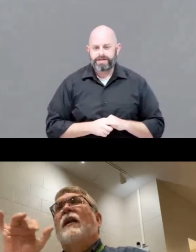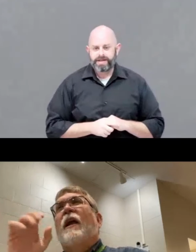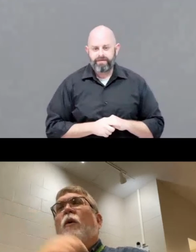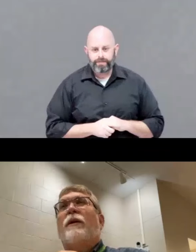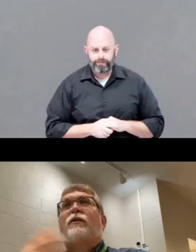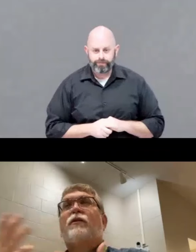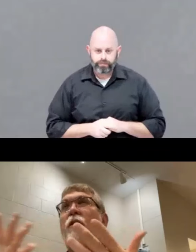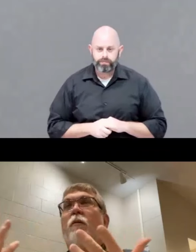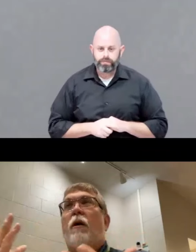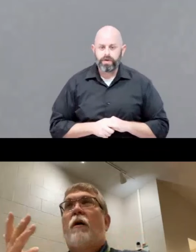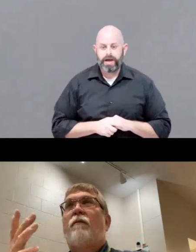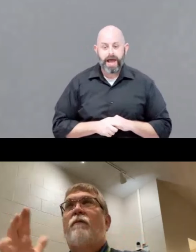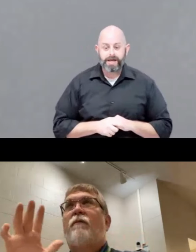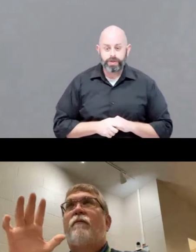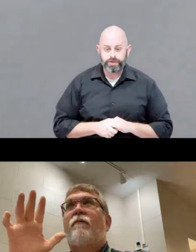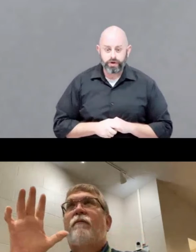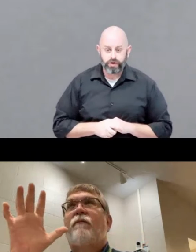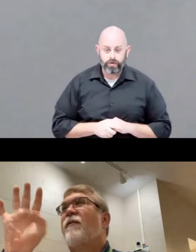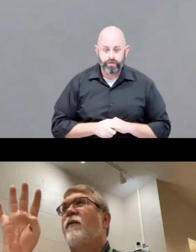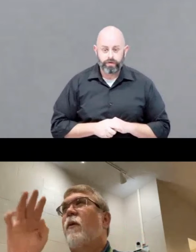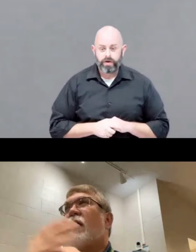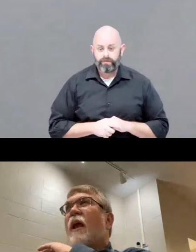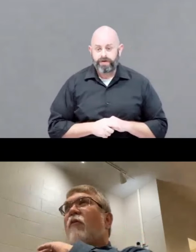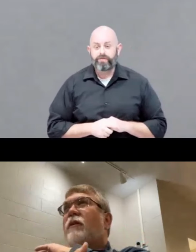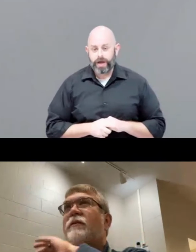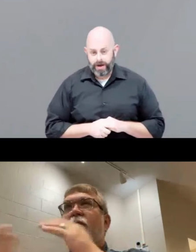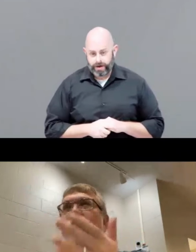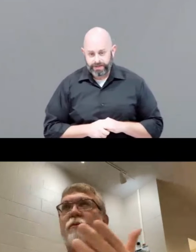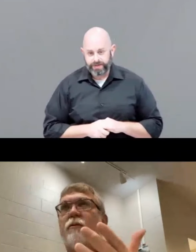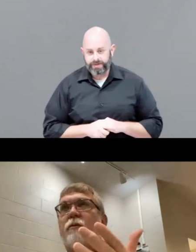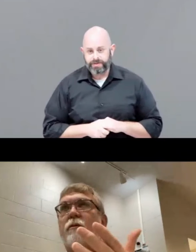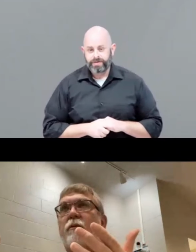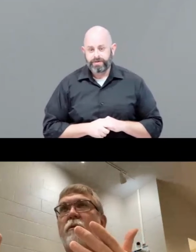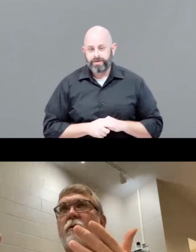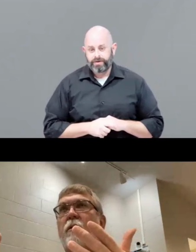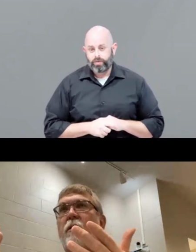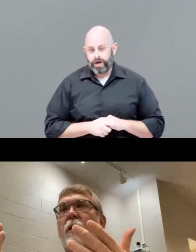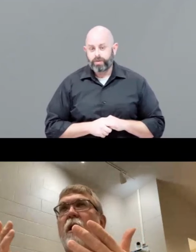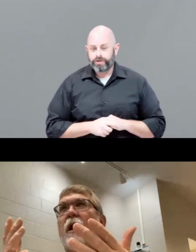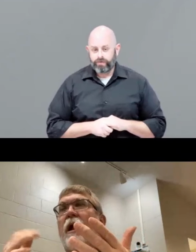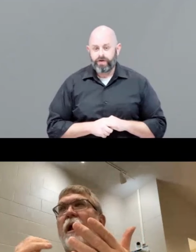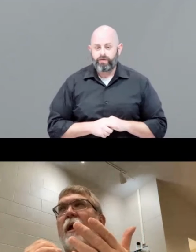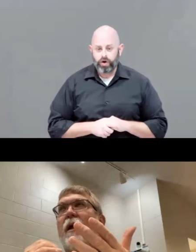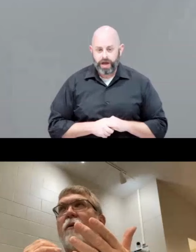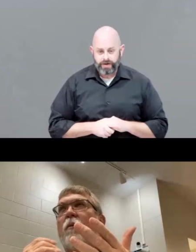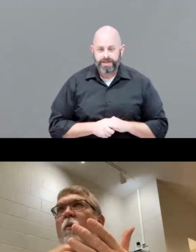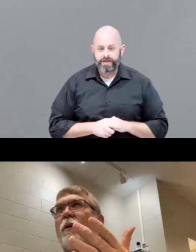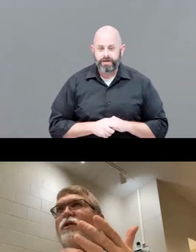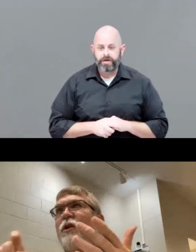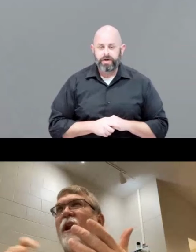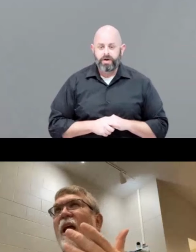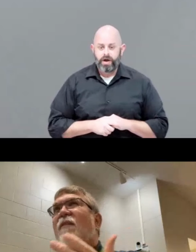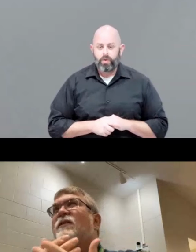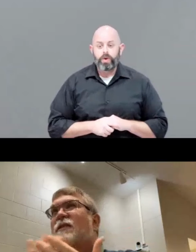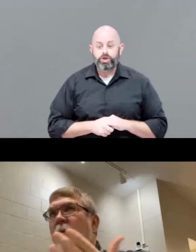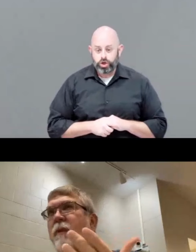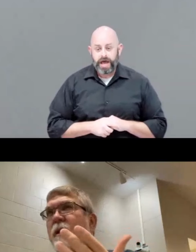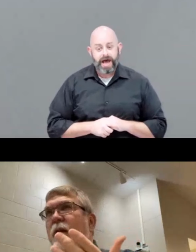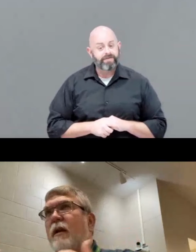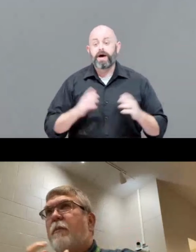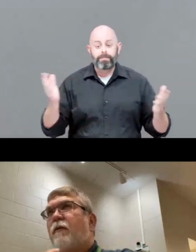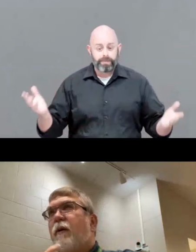And this is Kevin. And as we serve 54 counties, right? We serve 54 counties here.